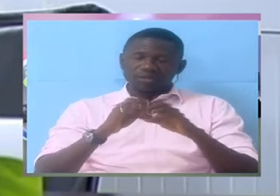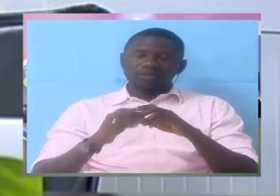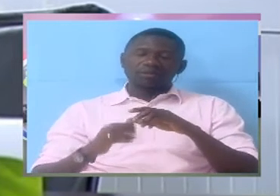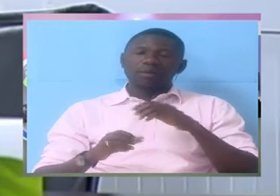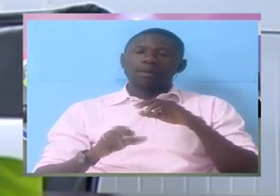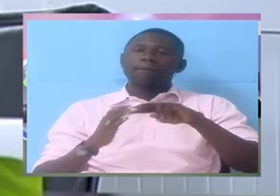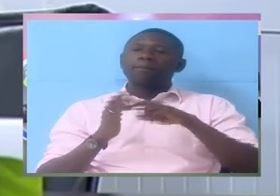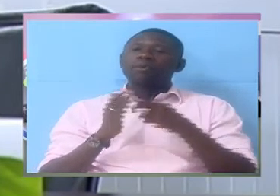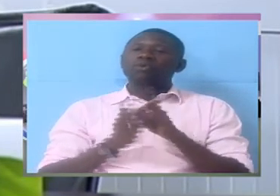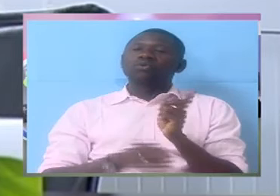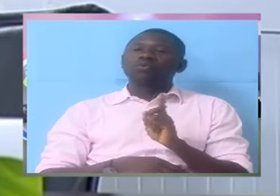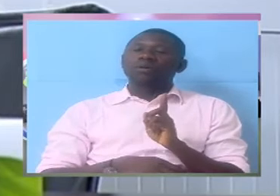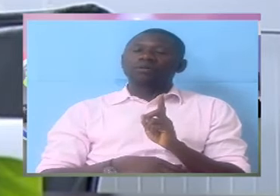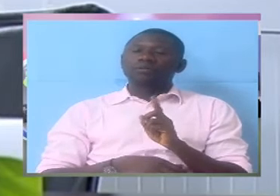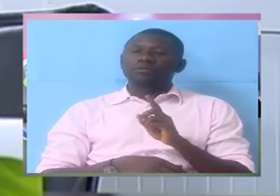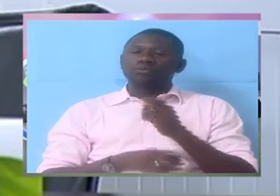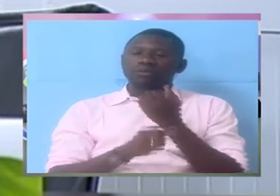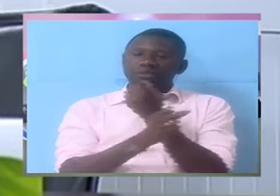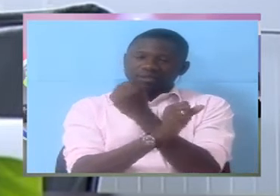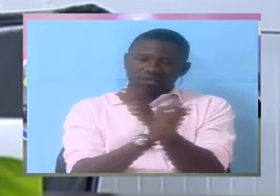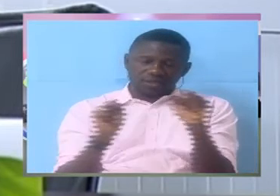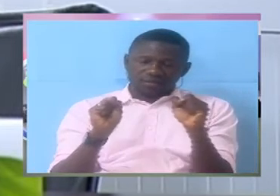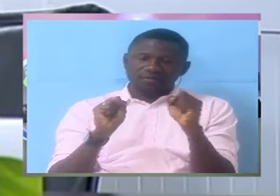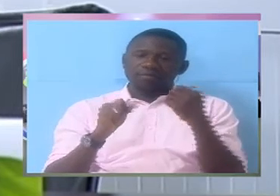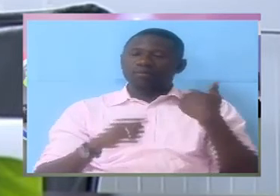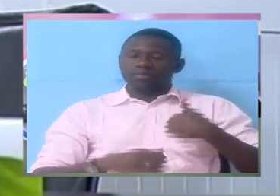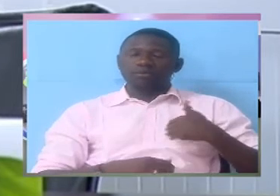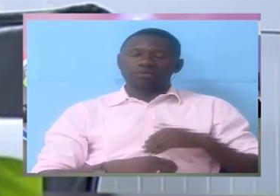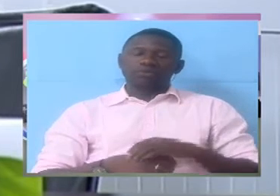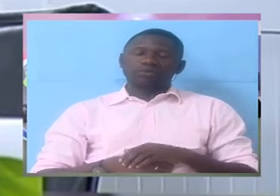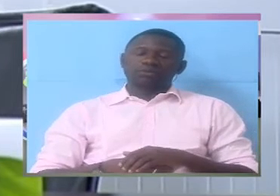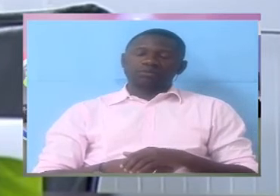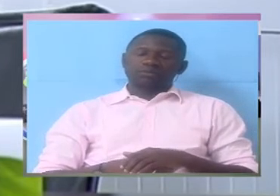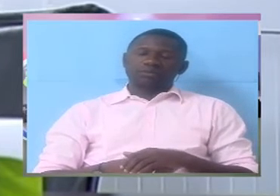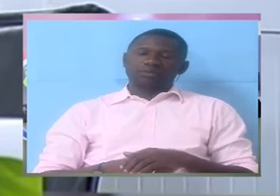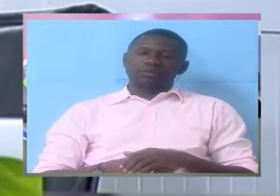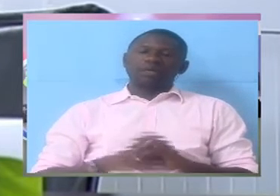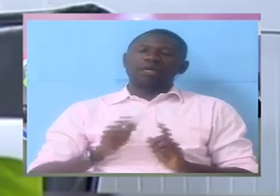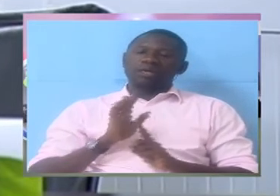kanandi. The people